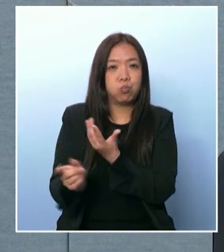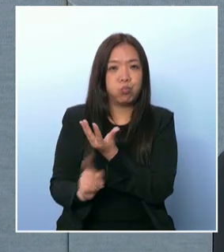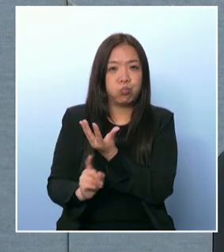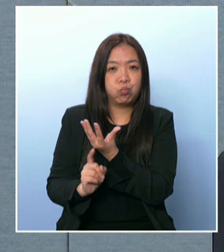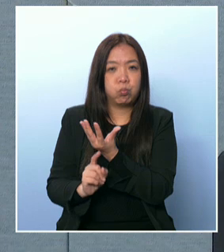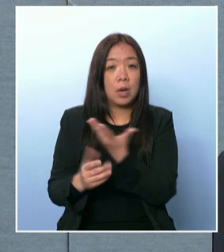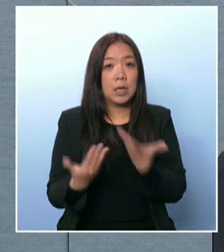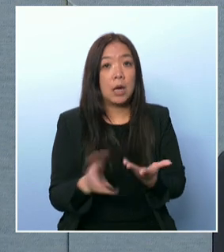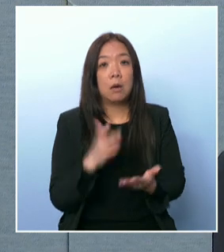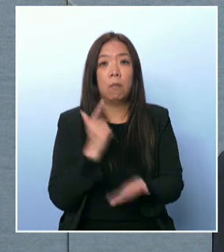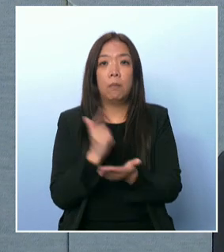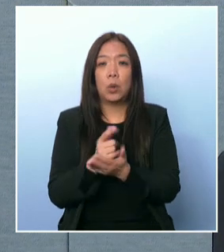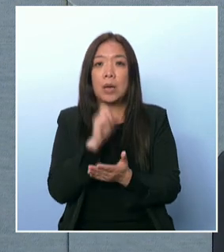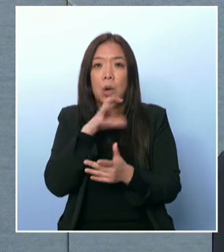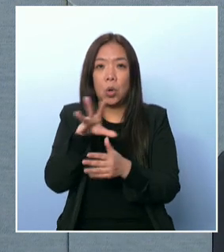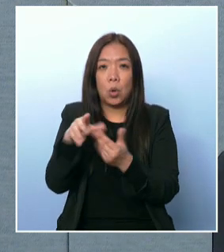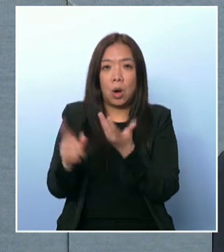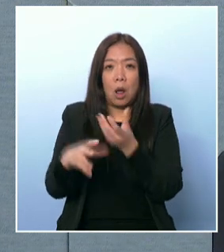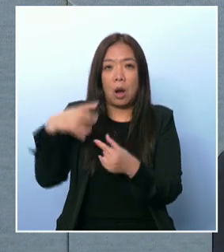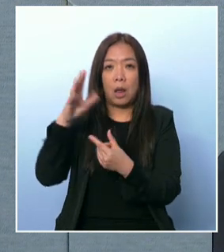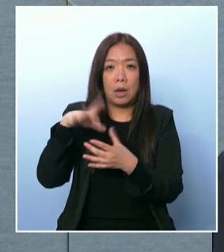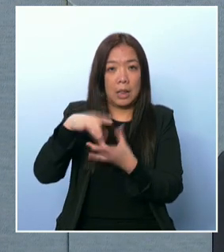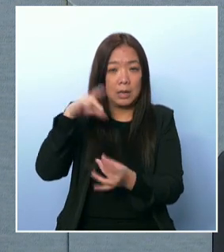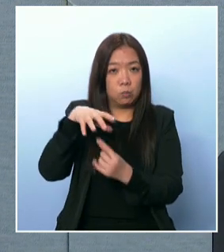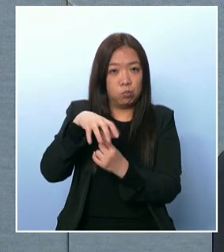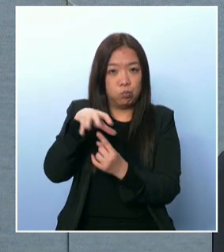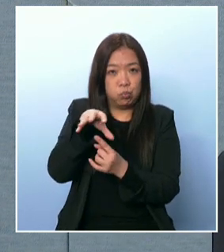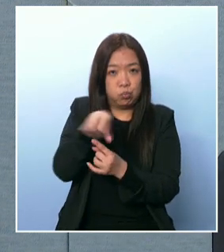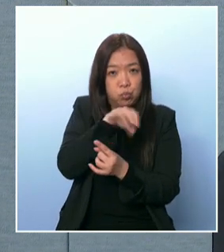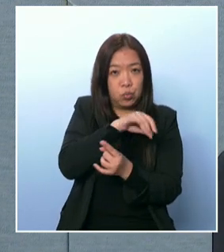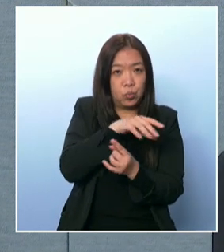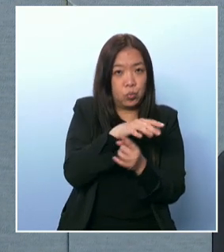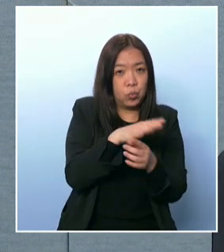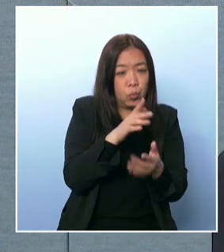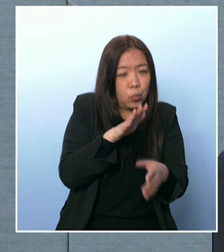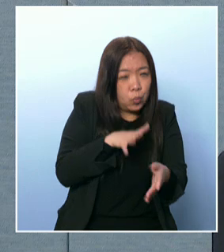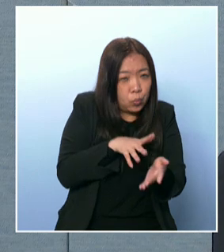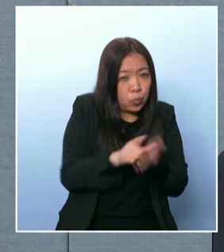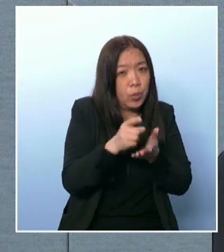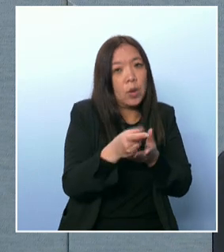Now, there are lots of improvements lately. For example, in the past,